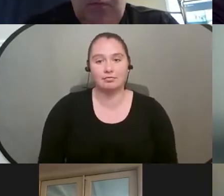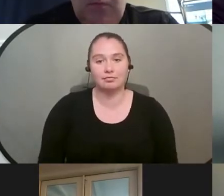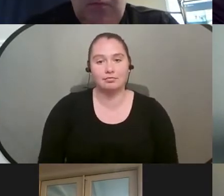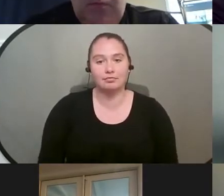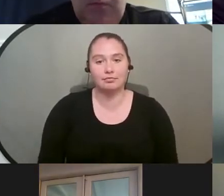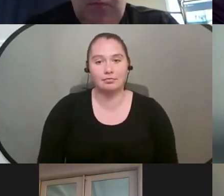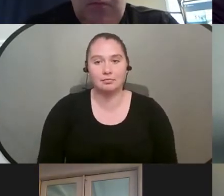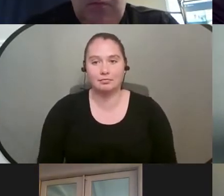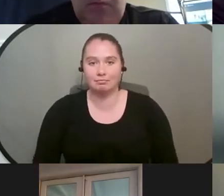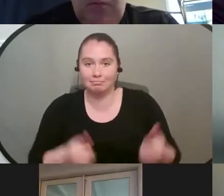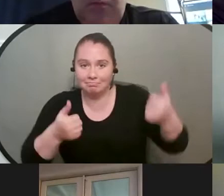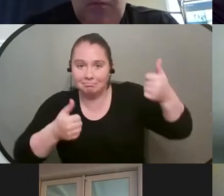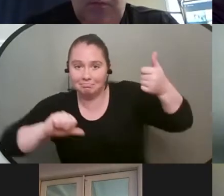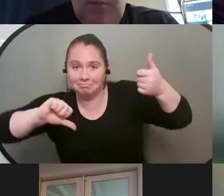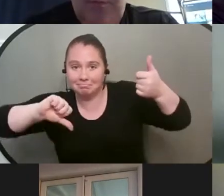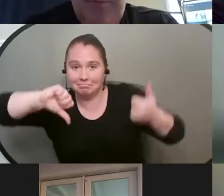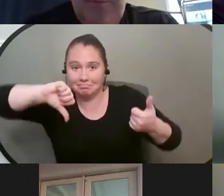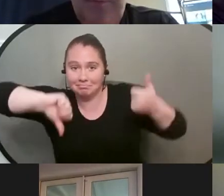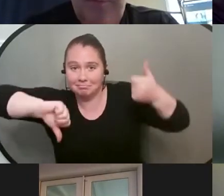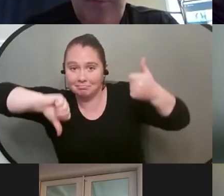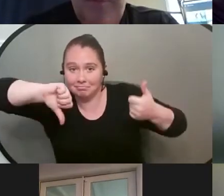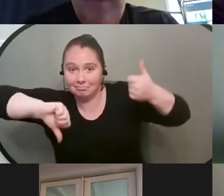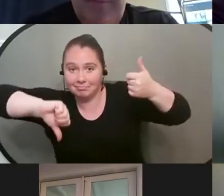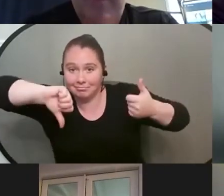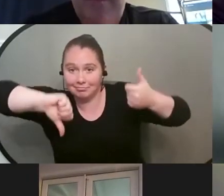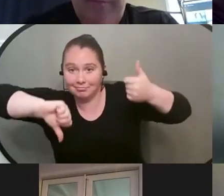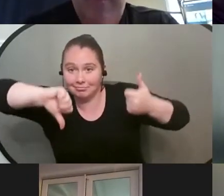Is that a thumbs up from everyone?